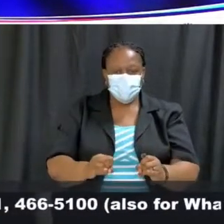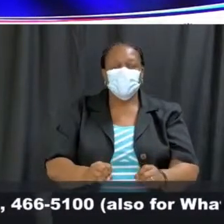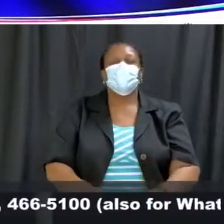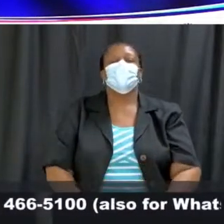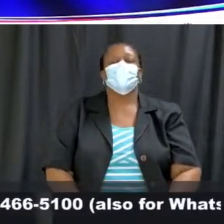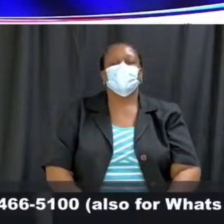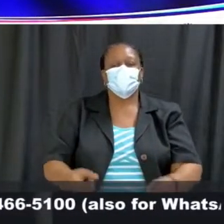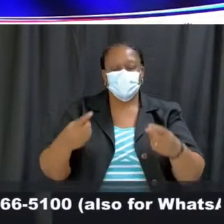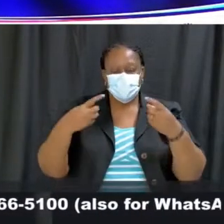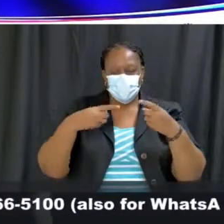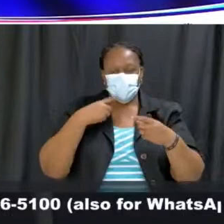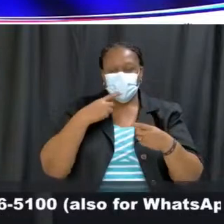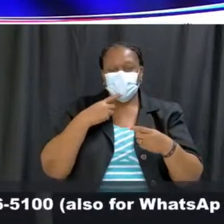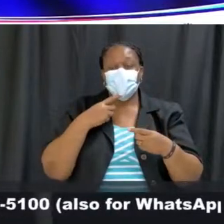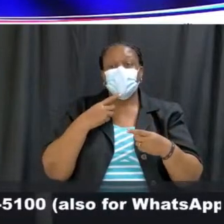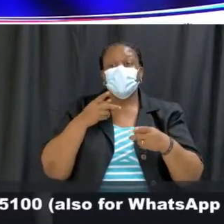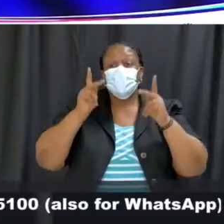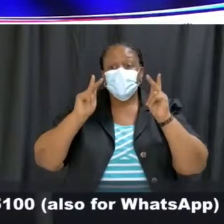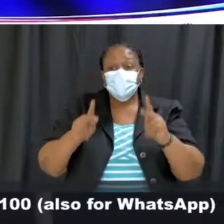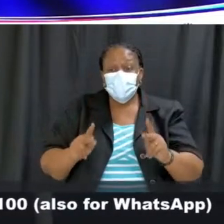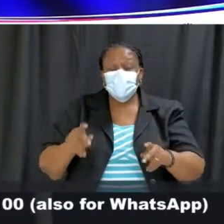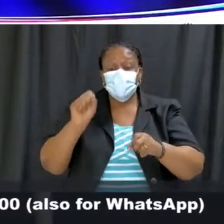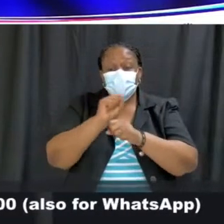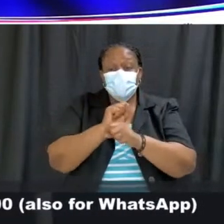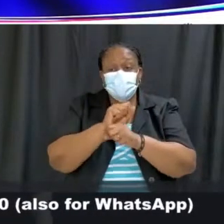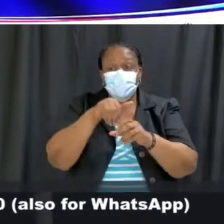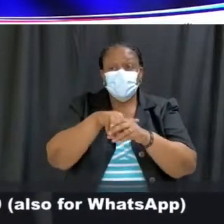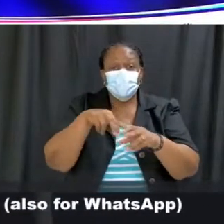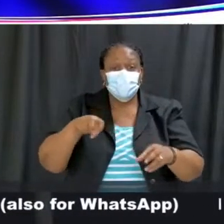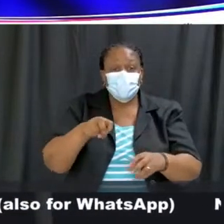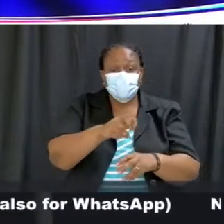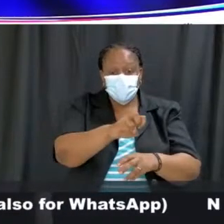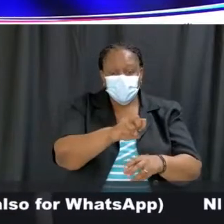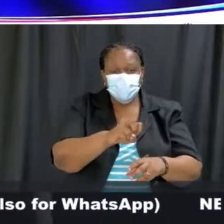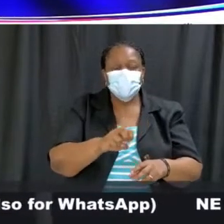vaccinated. Do your best if you want to contribute to the